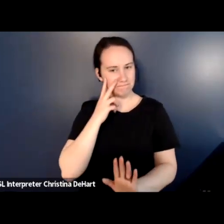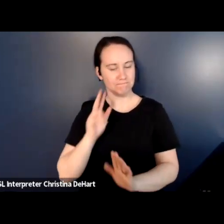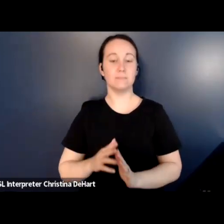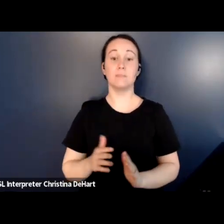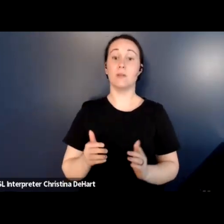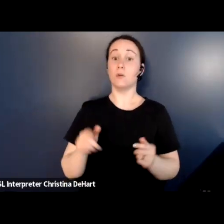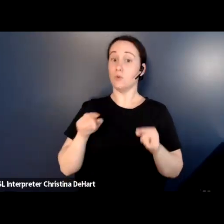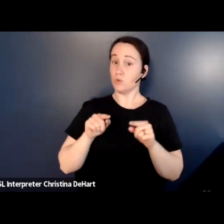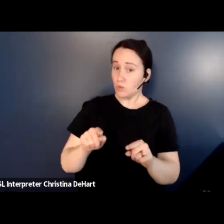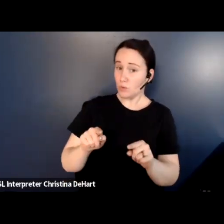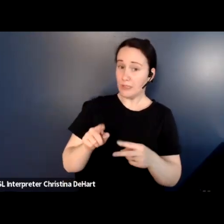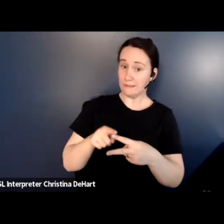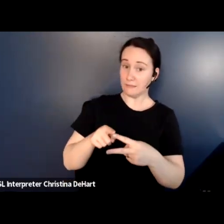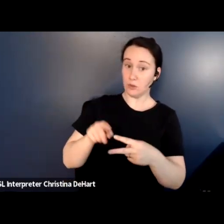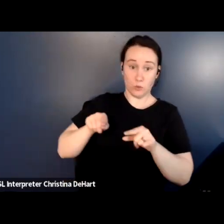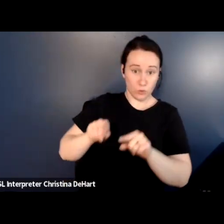interaction or after the